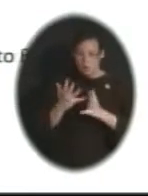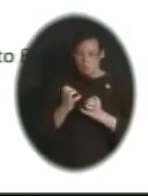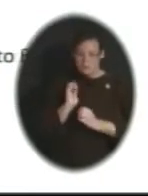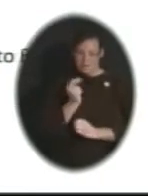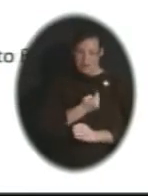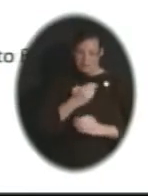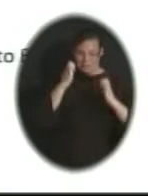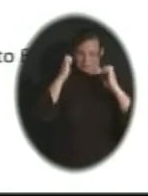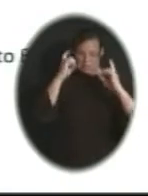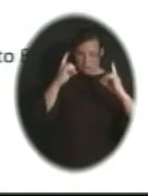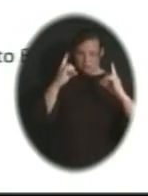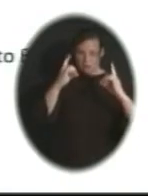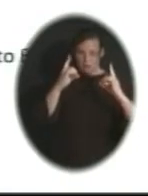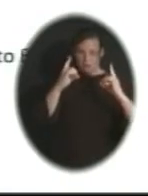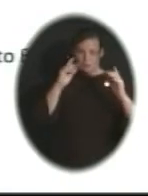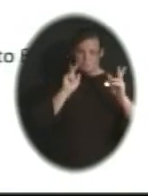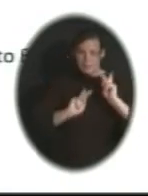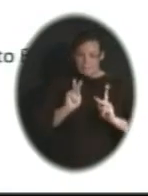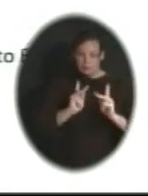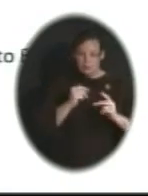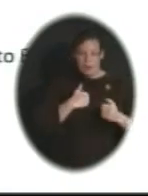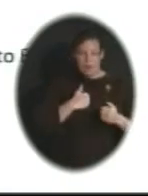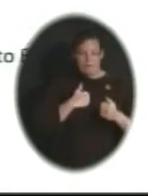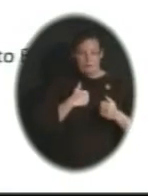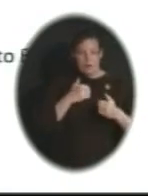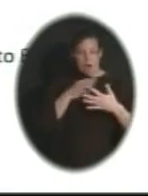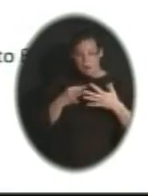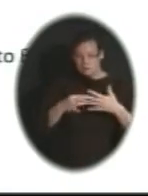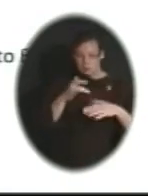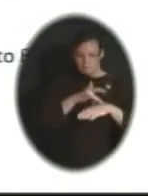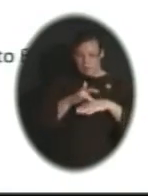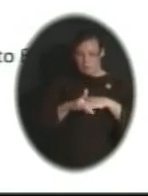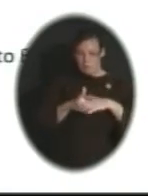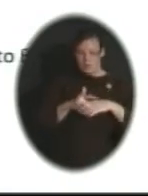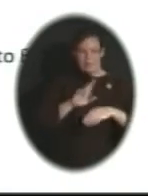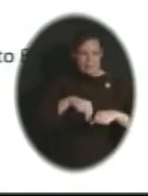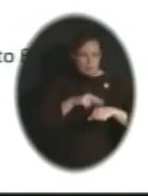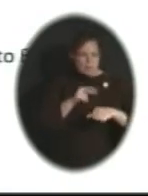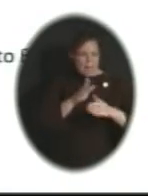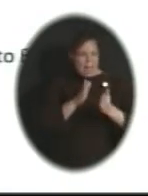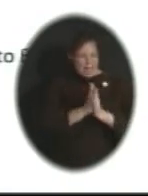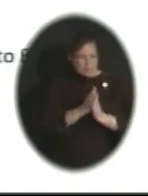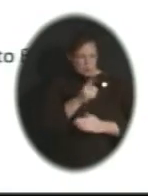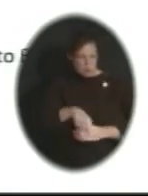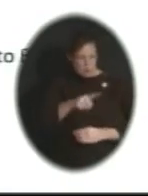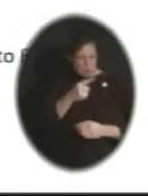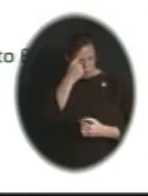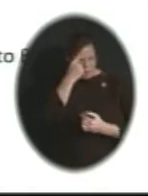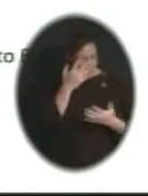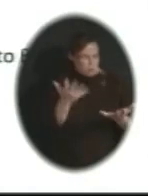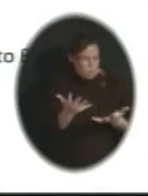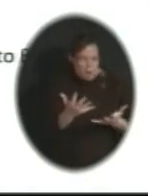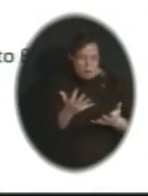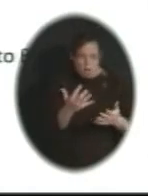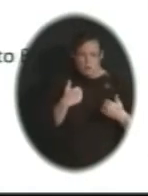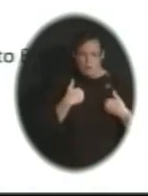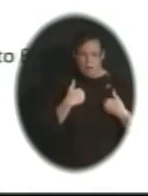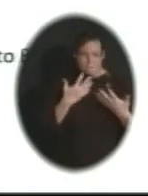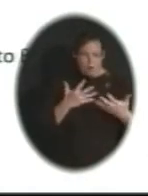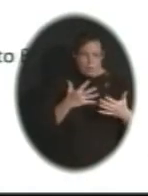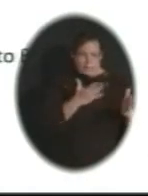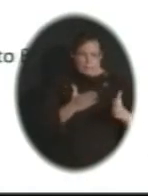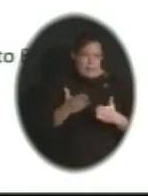the educational folks to give some options. They typically ask, gosh, what are you guys thinking? What do you already have in mind? And we'll do